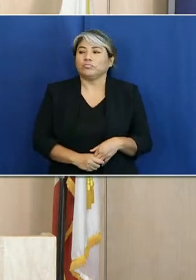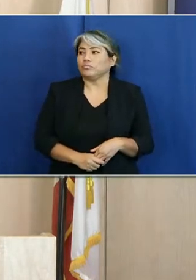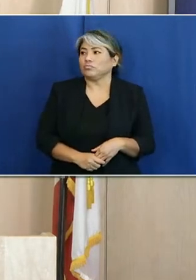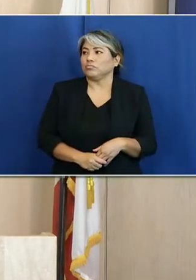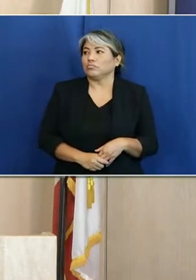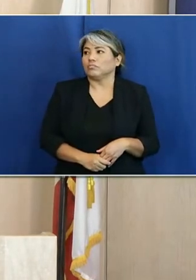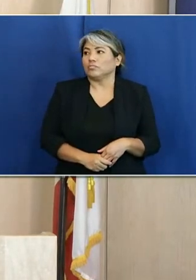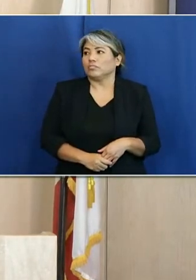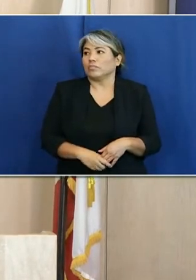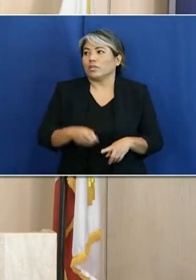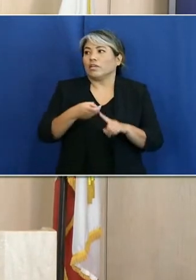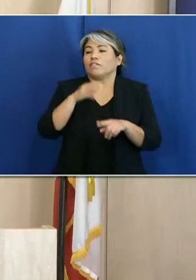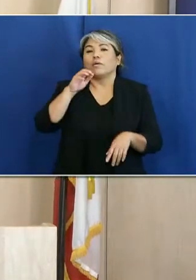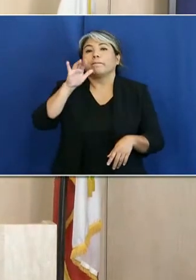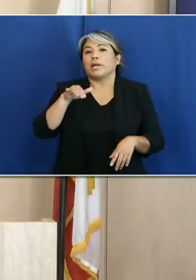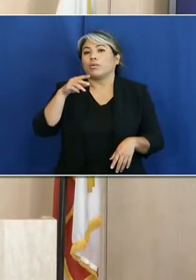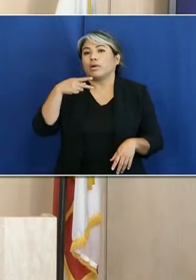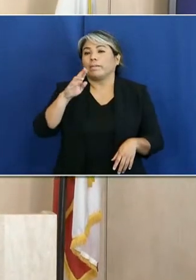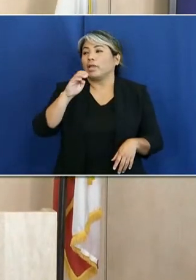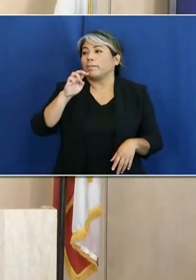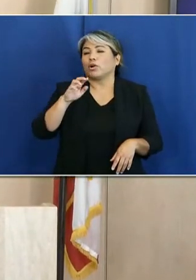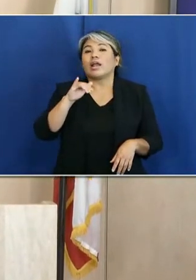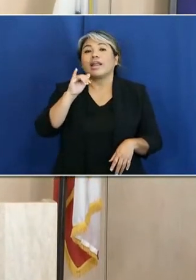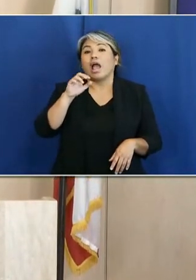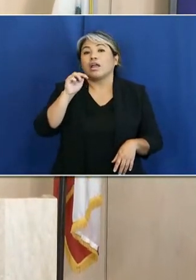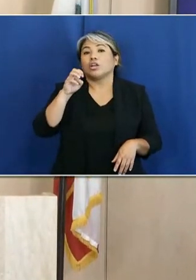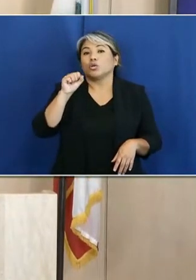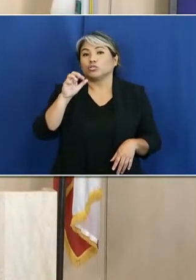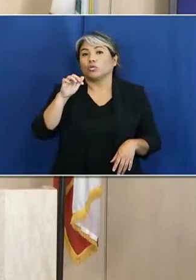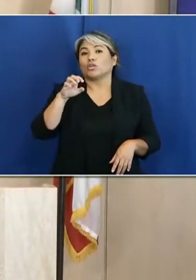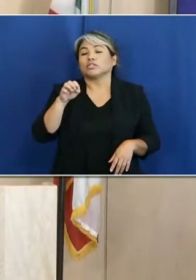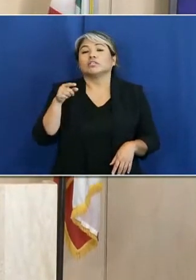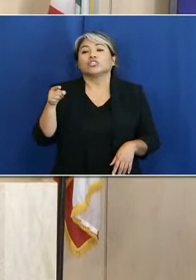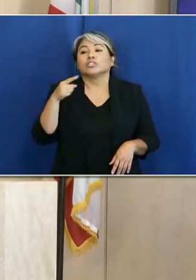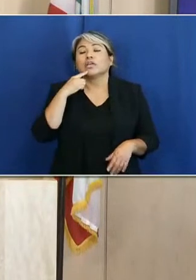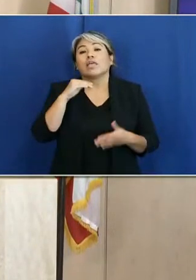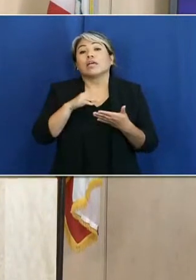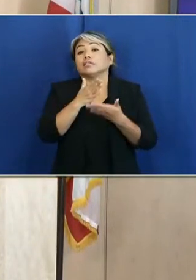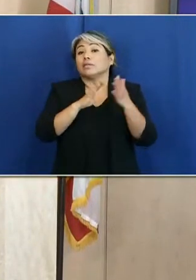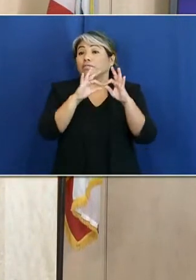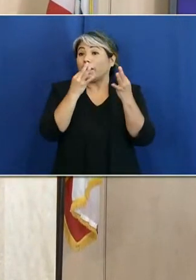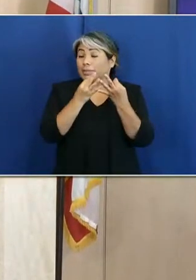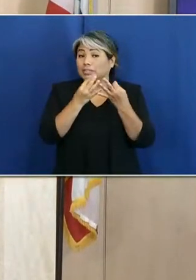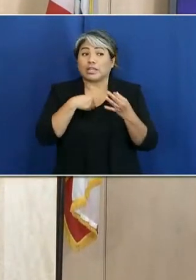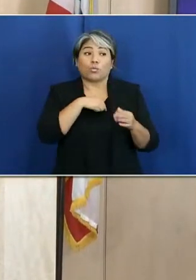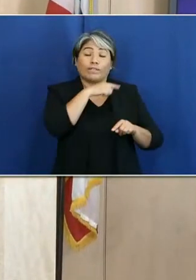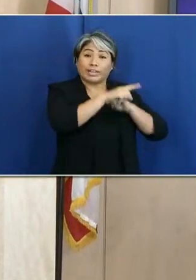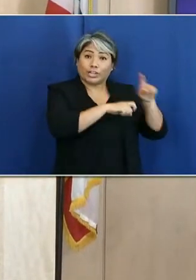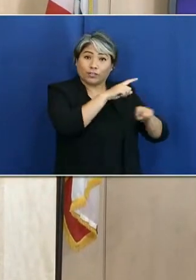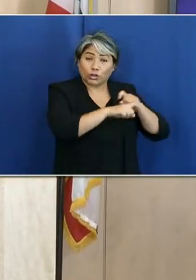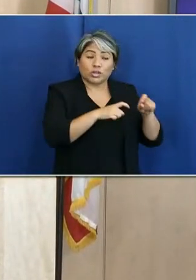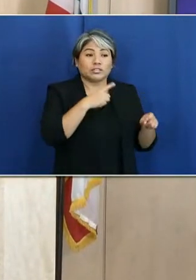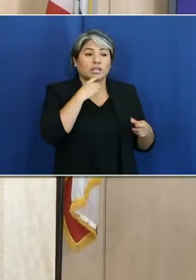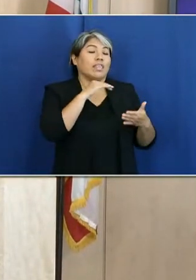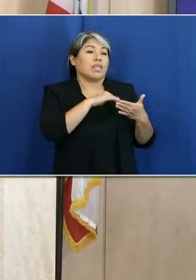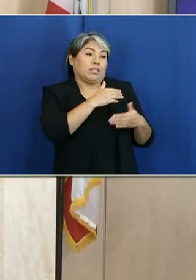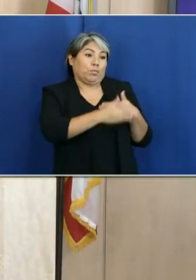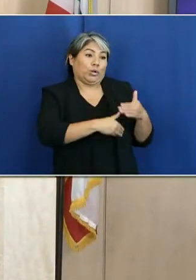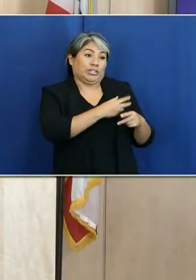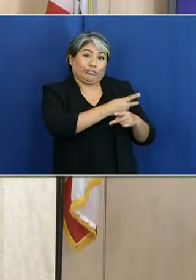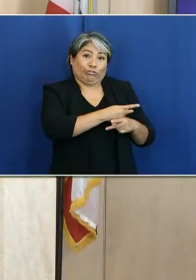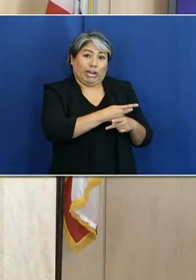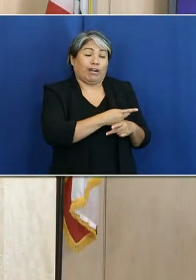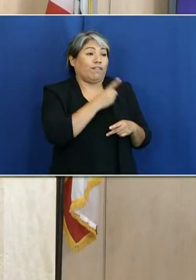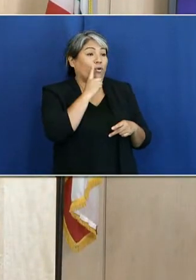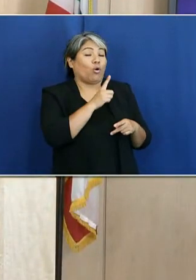This text question is from Mary Plummer at iNewsSource. She says, some families we've interviewed say the process of caring for loved ones